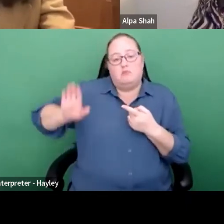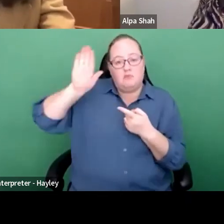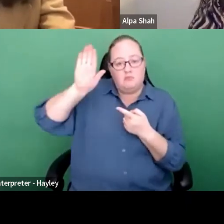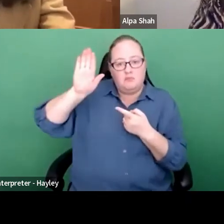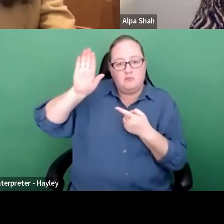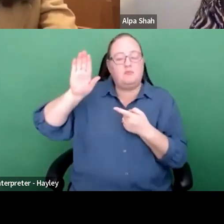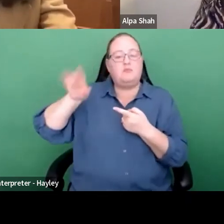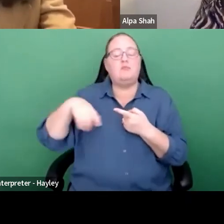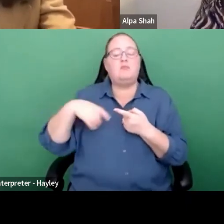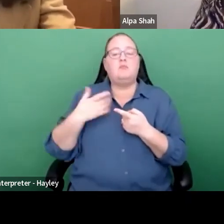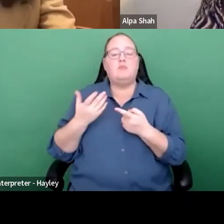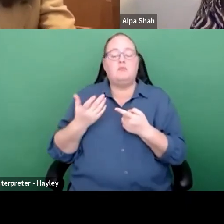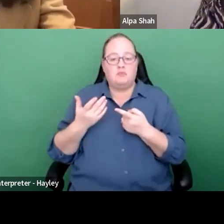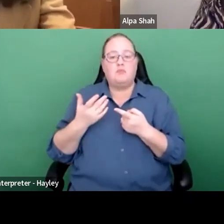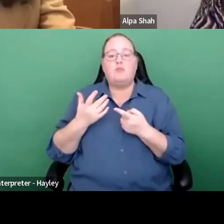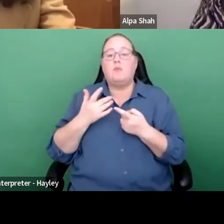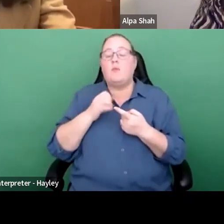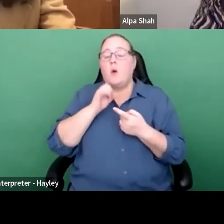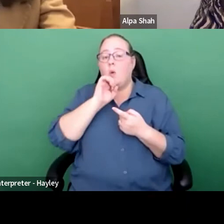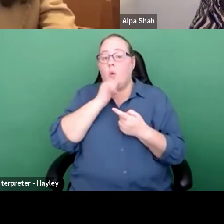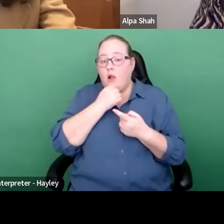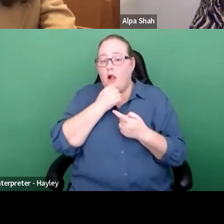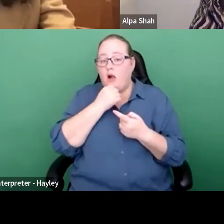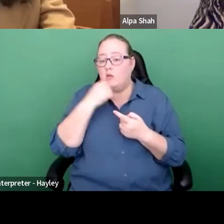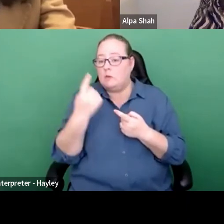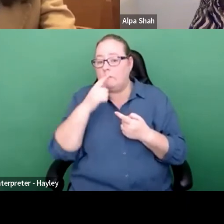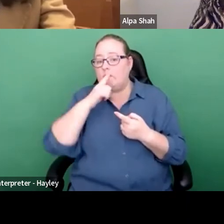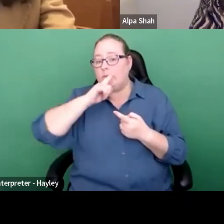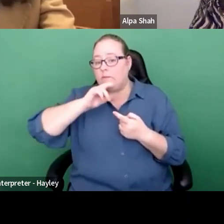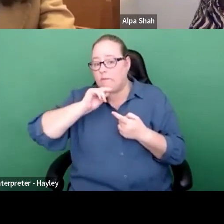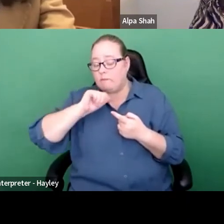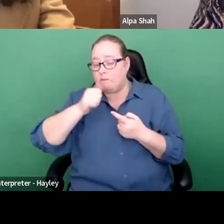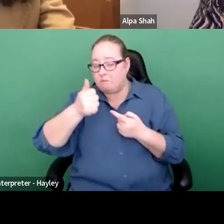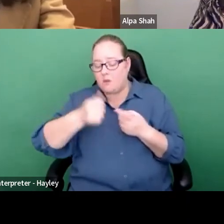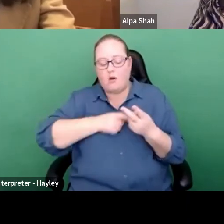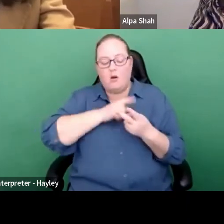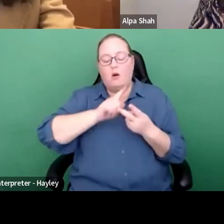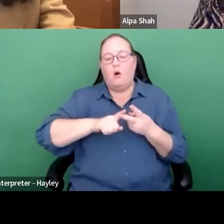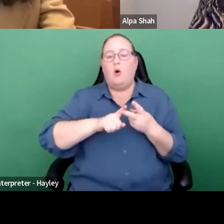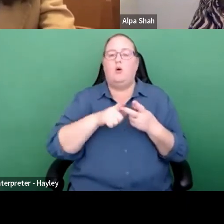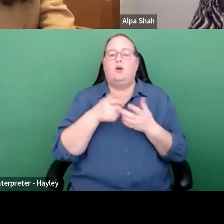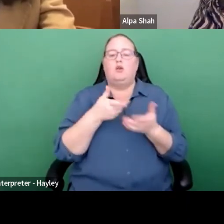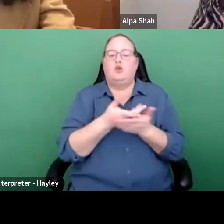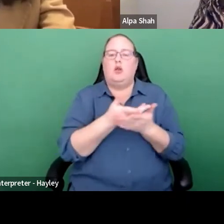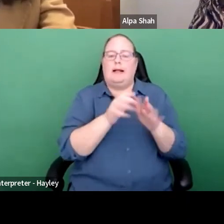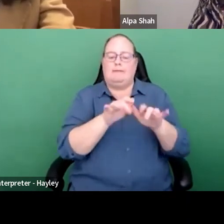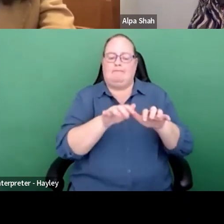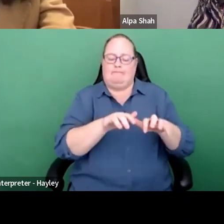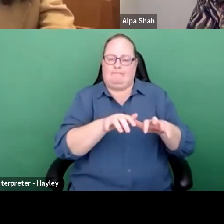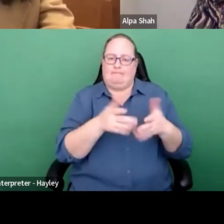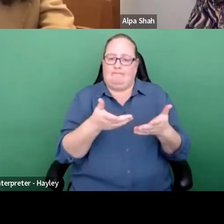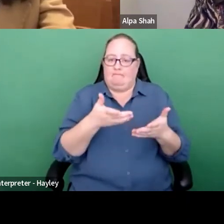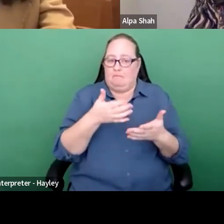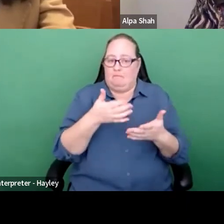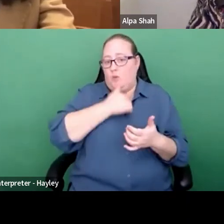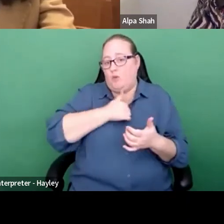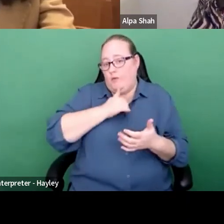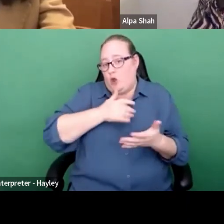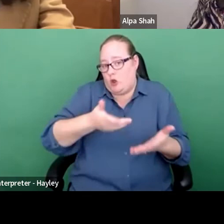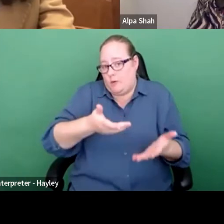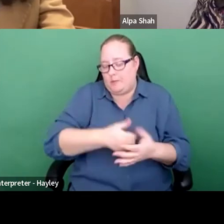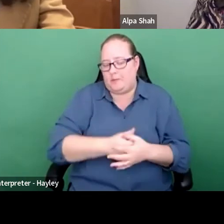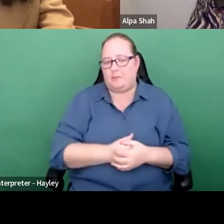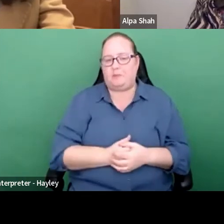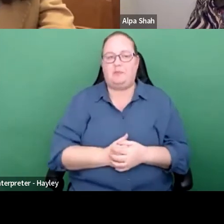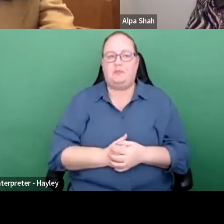function, and I will take questions, or you can pose them in chat if you would really like, if you